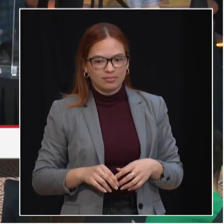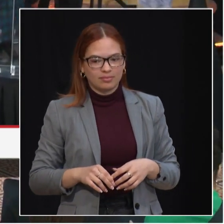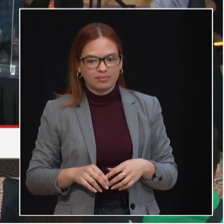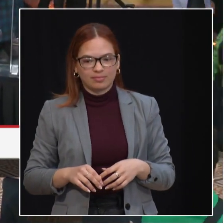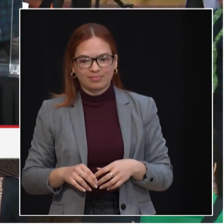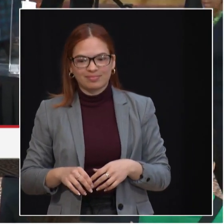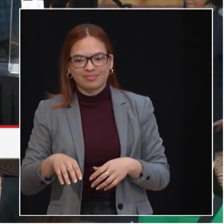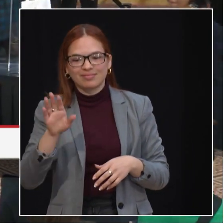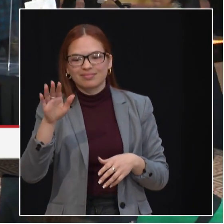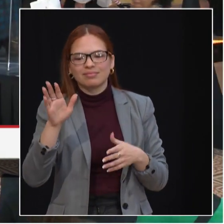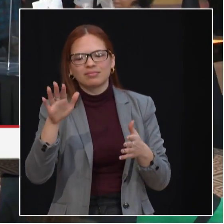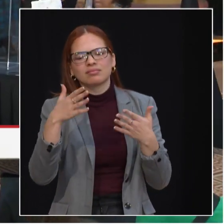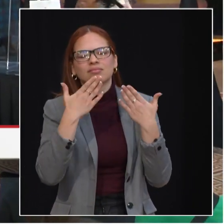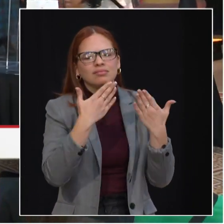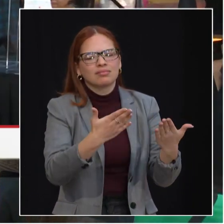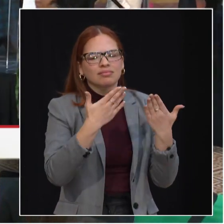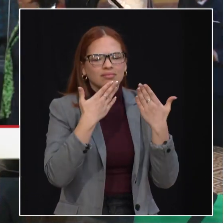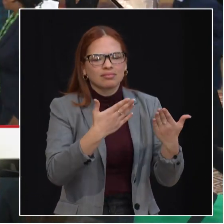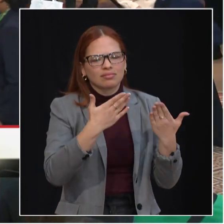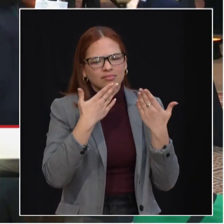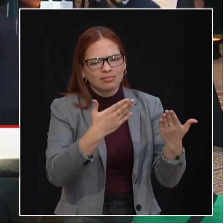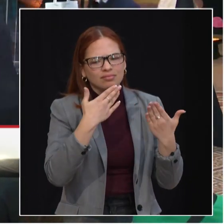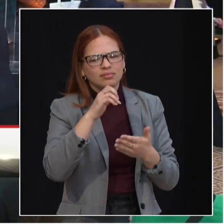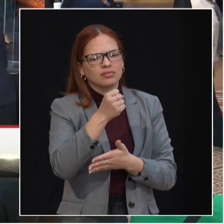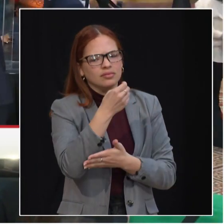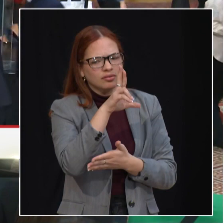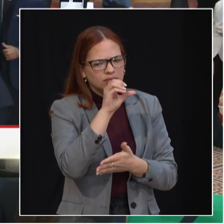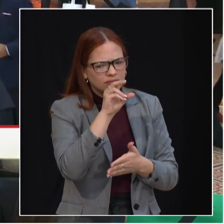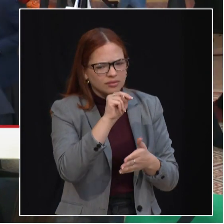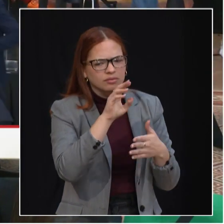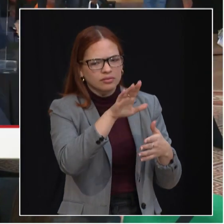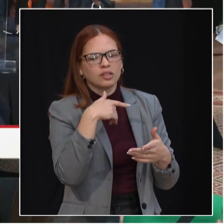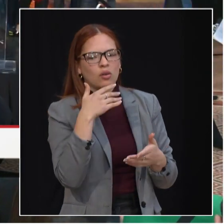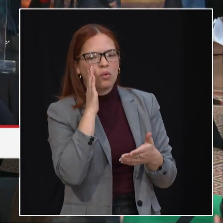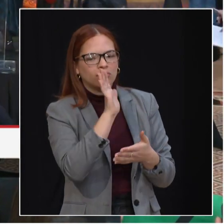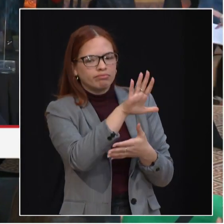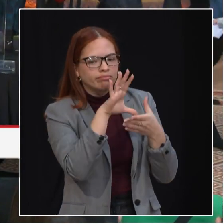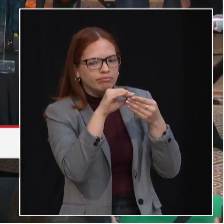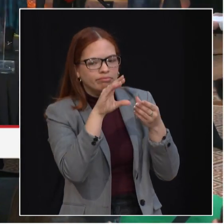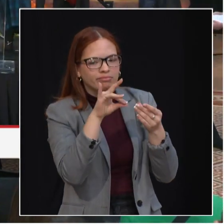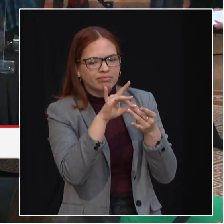Thank you so much. Sharon is going to continue to share more yummy goodness.